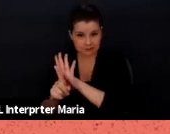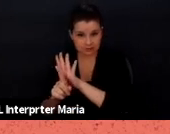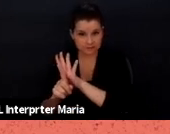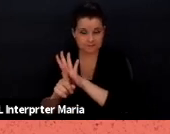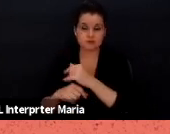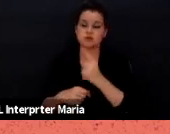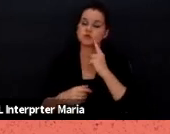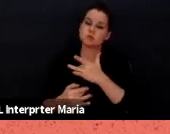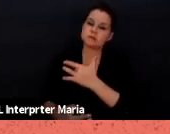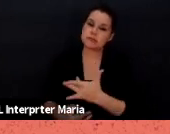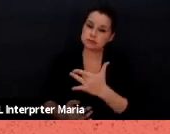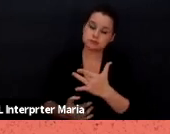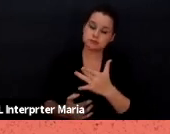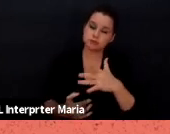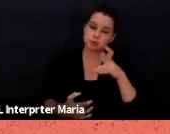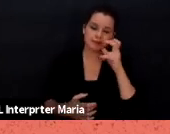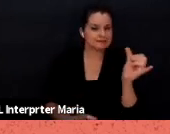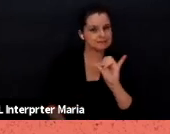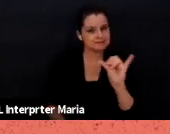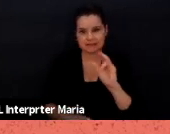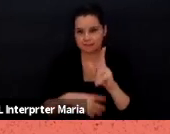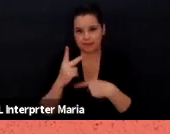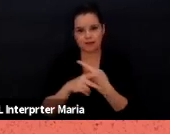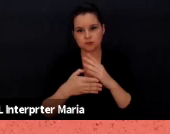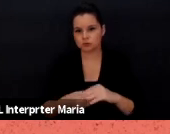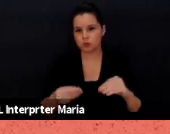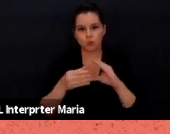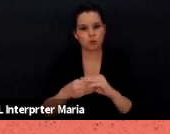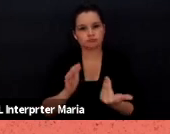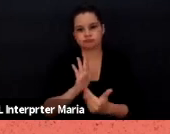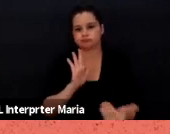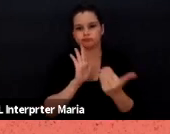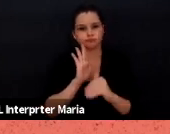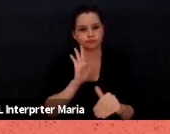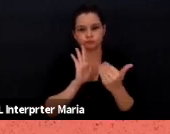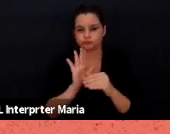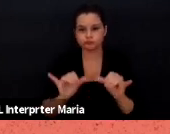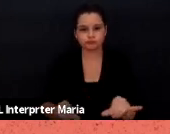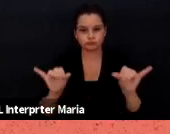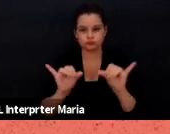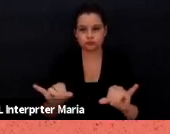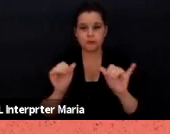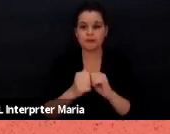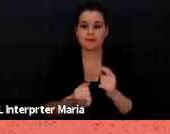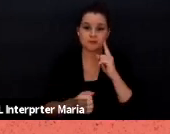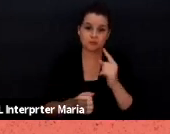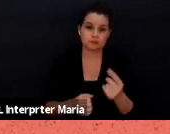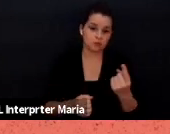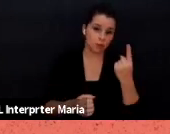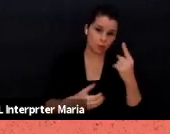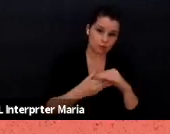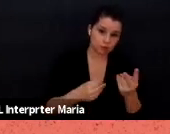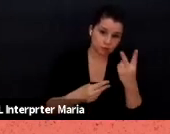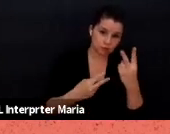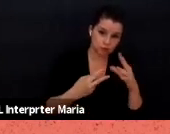you tend to hear the same type of story over and over again. And that's one of two stories. One is